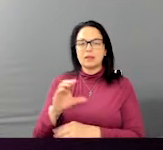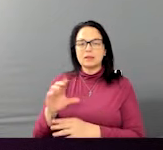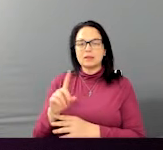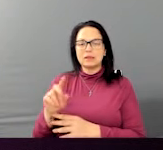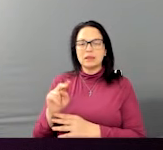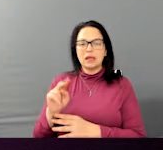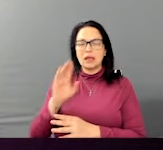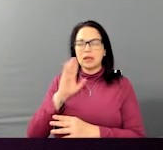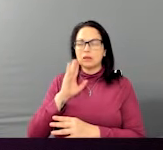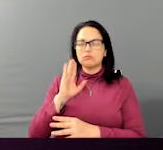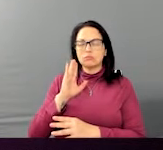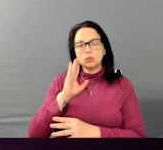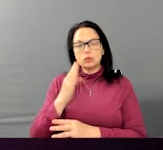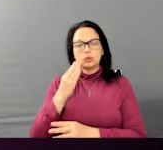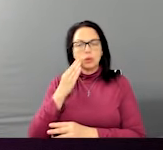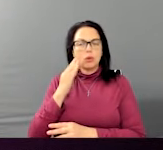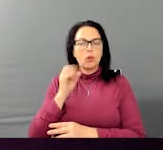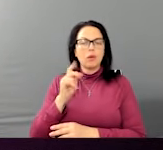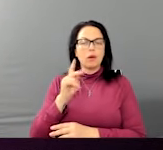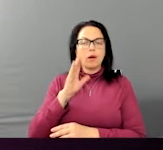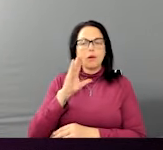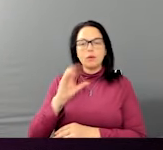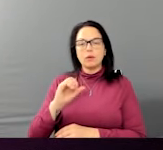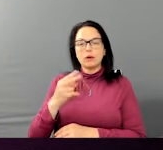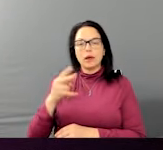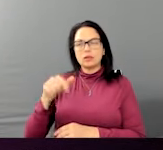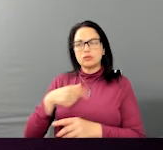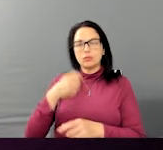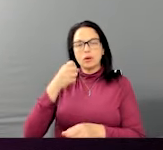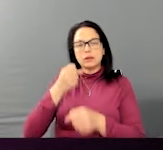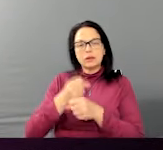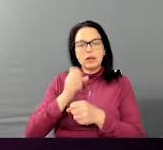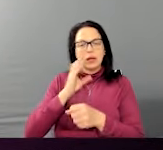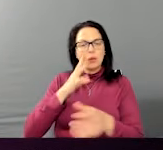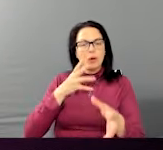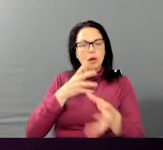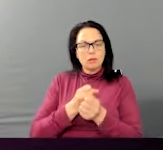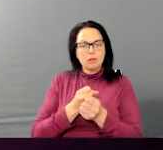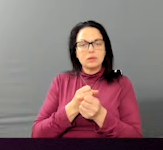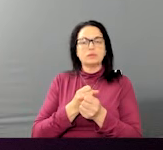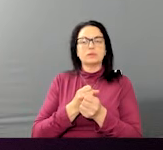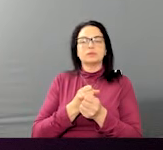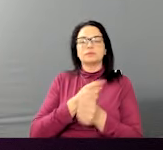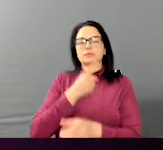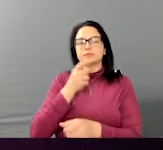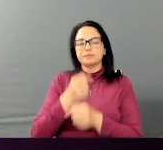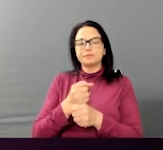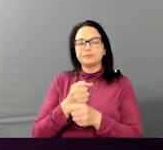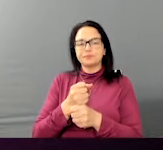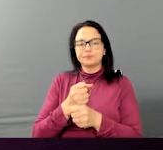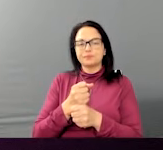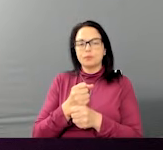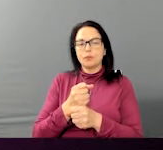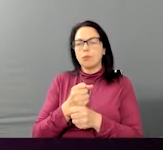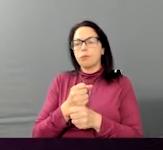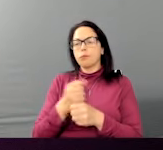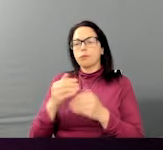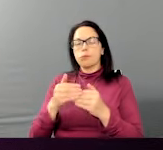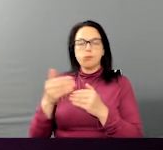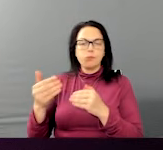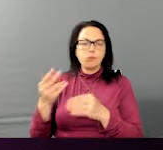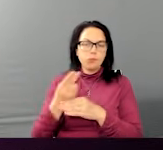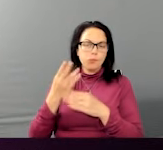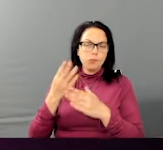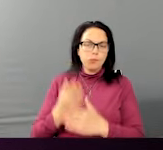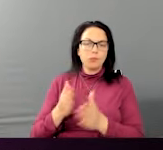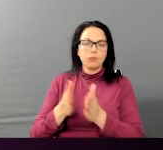just cache this thing for a year. And then you deploy an update or something, and you go tell the CDN, hey, I want you to purge that. And the next user who requests the